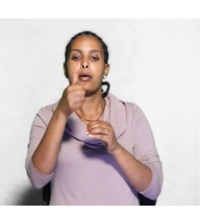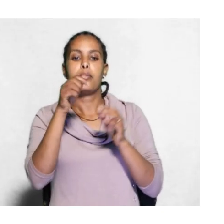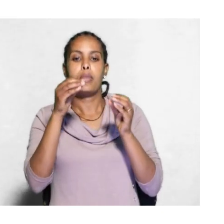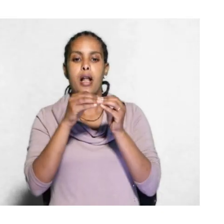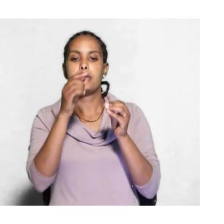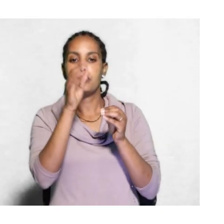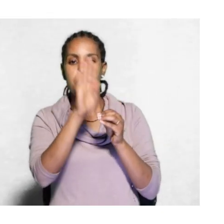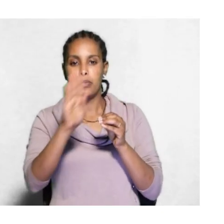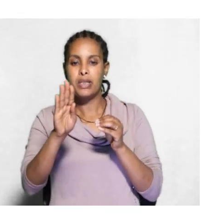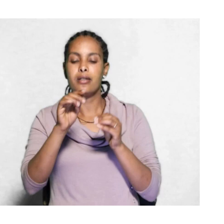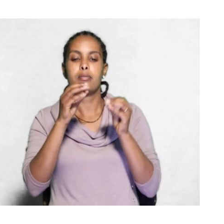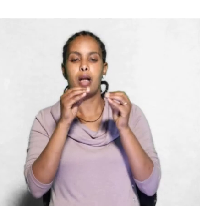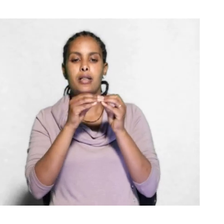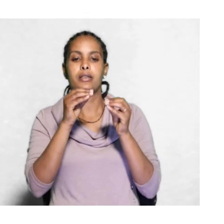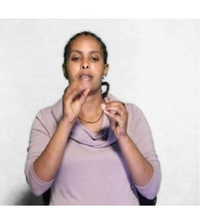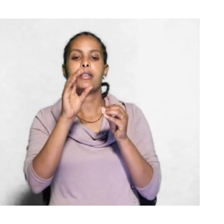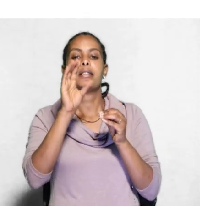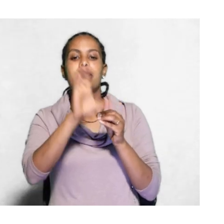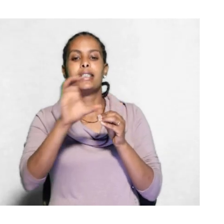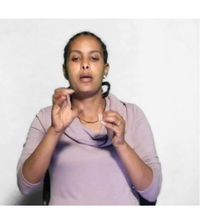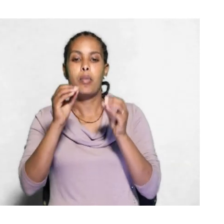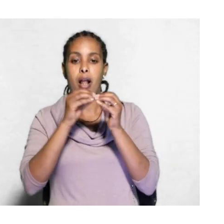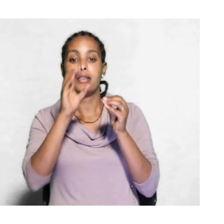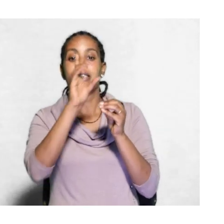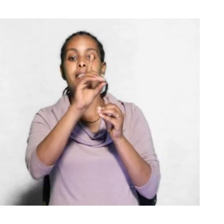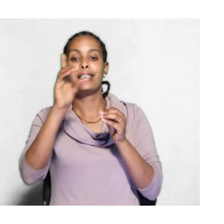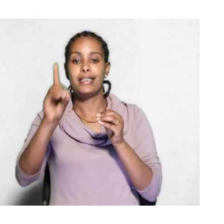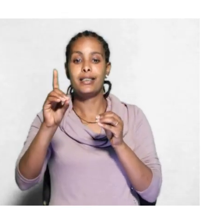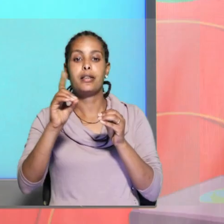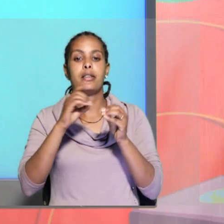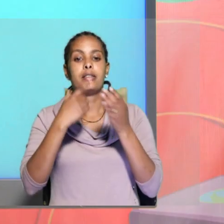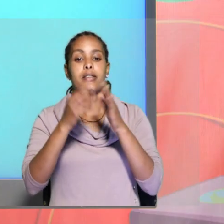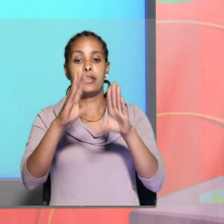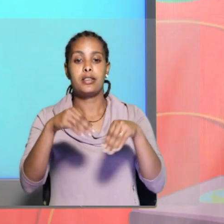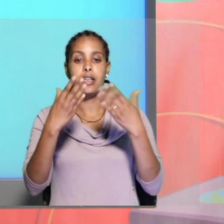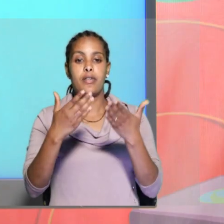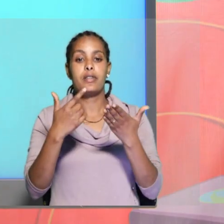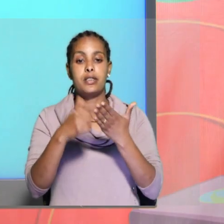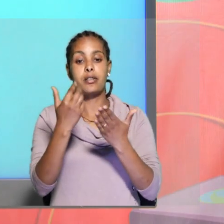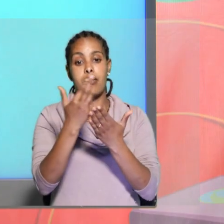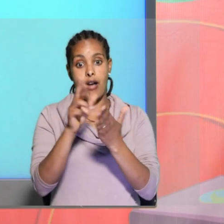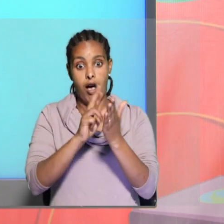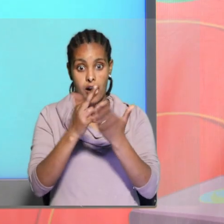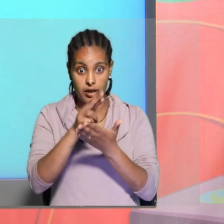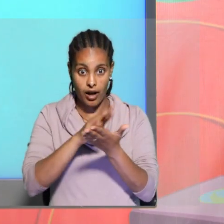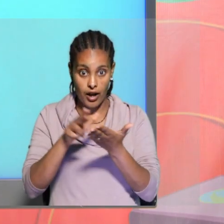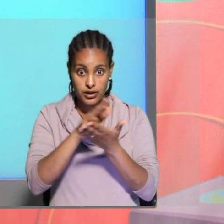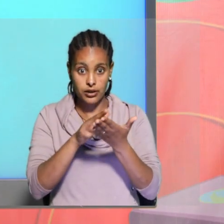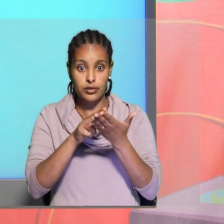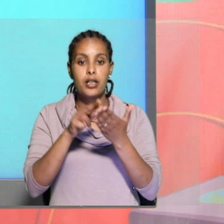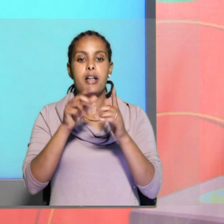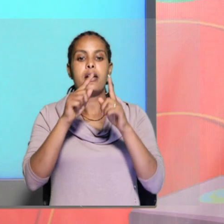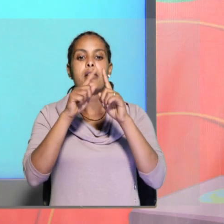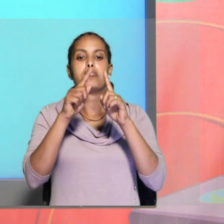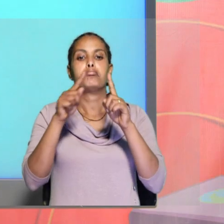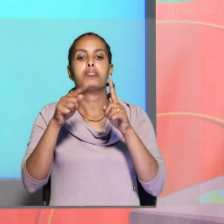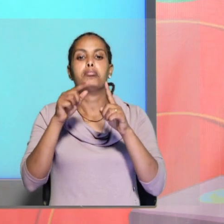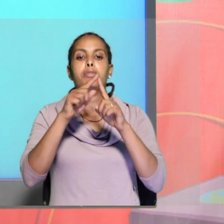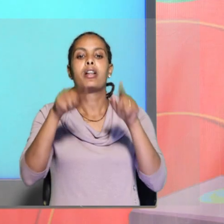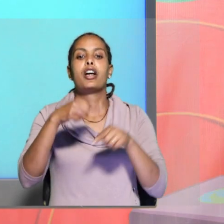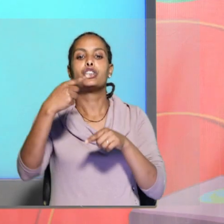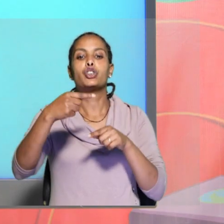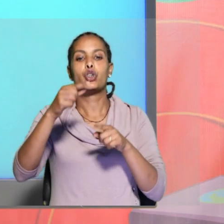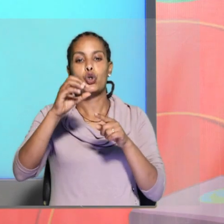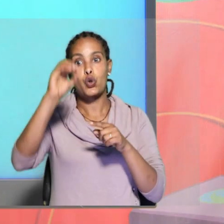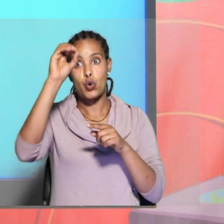plus DD, the standard Gibbs free energy change for this reaction, delta G naught of the